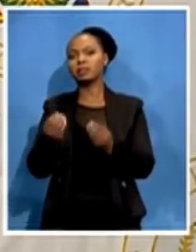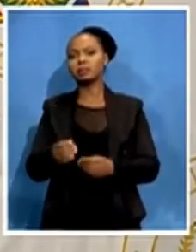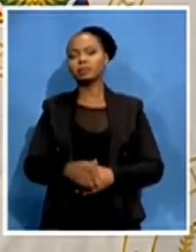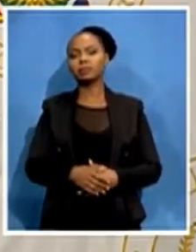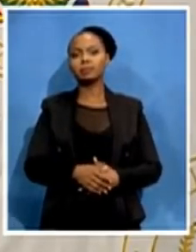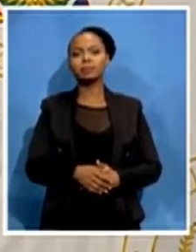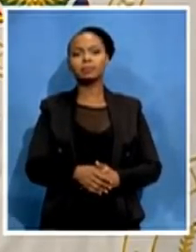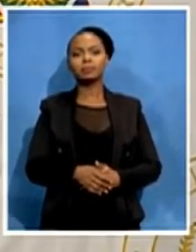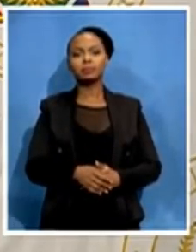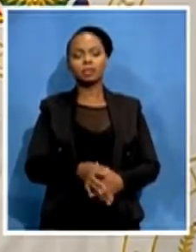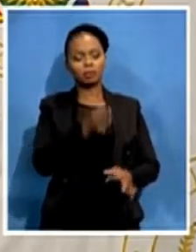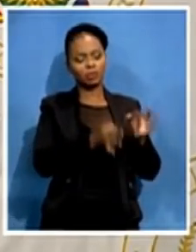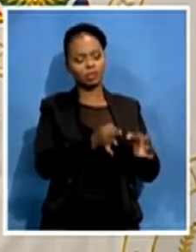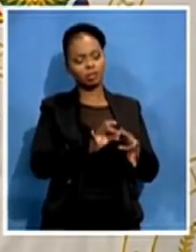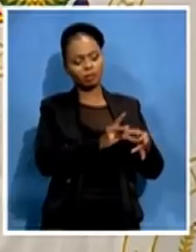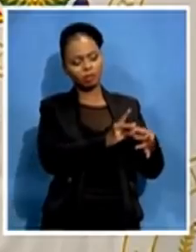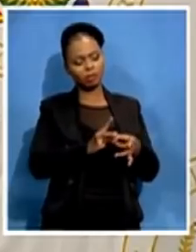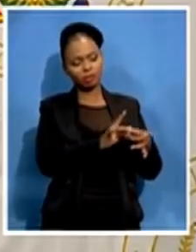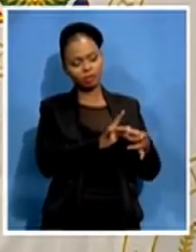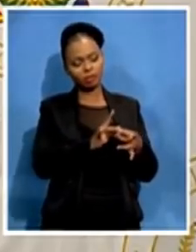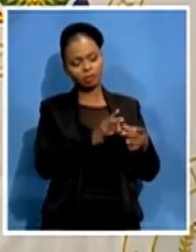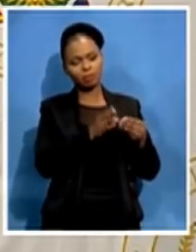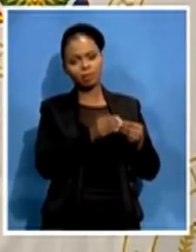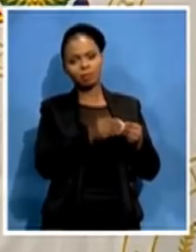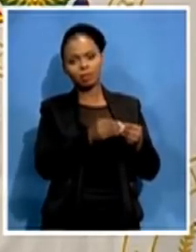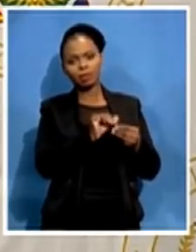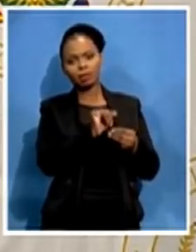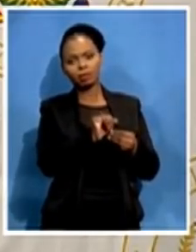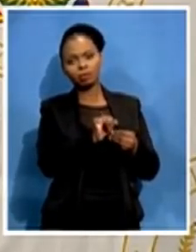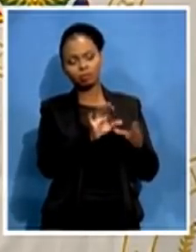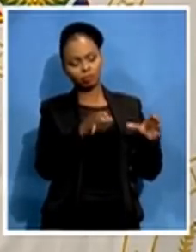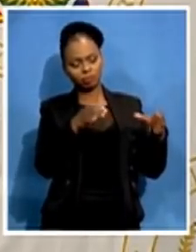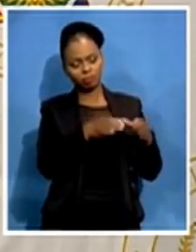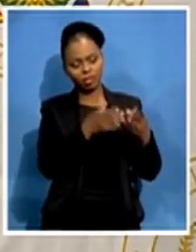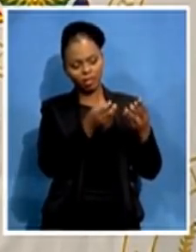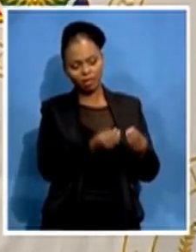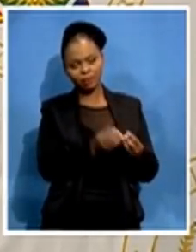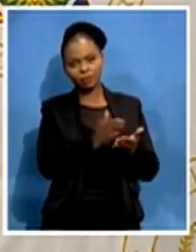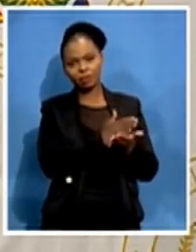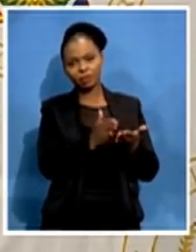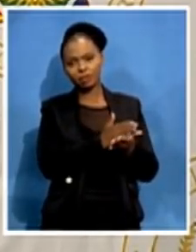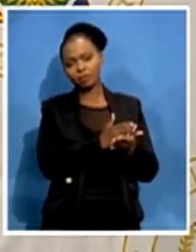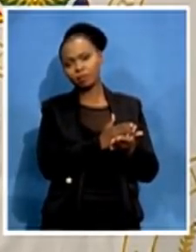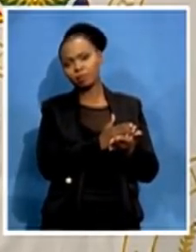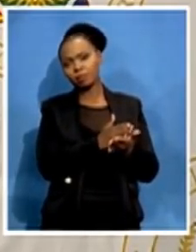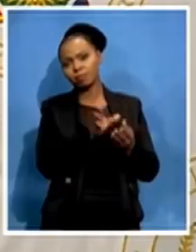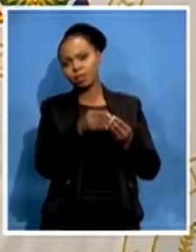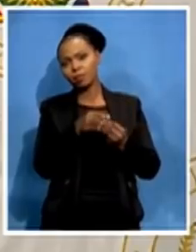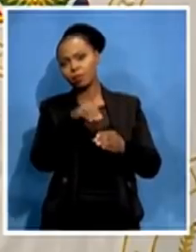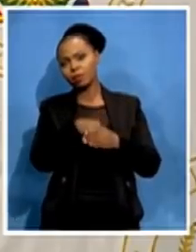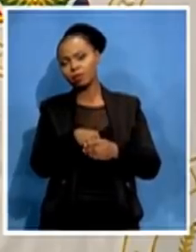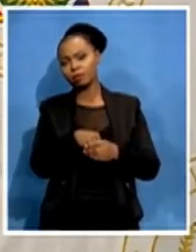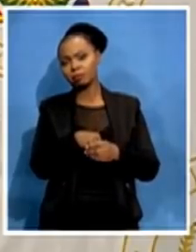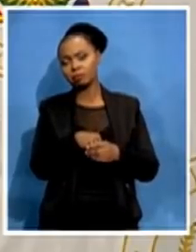members of the judiciary seem to have with some members in the political sphere. And I will have to be very clinical